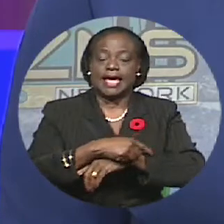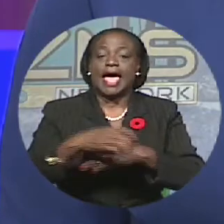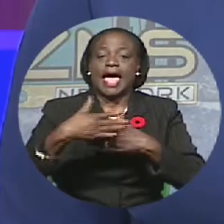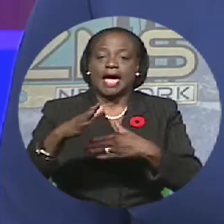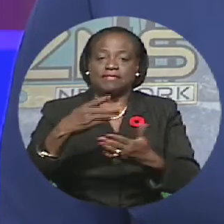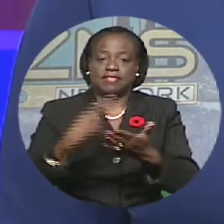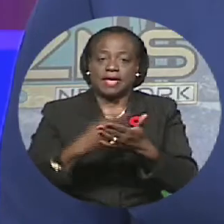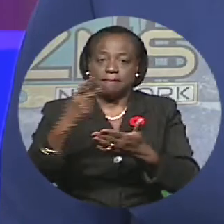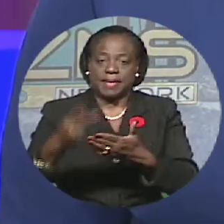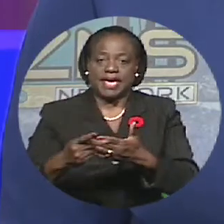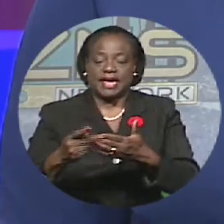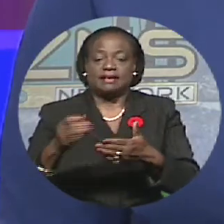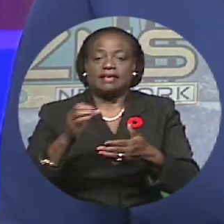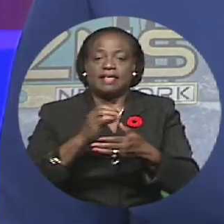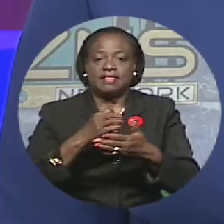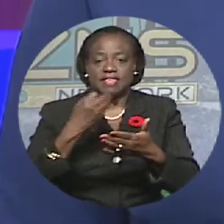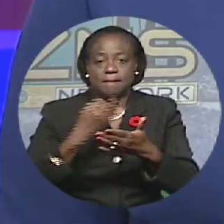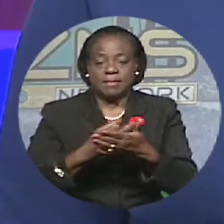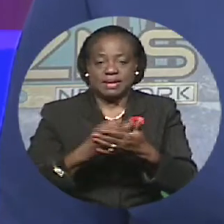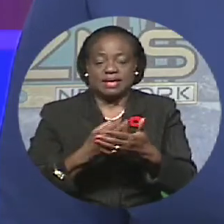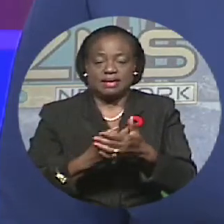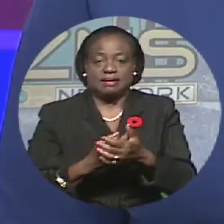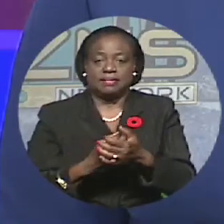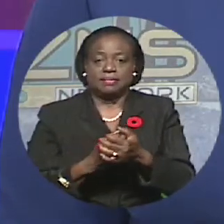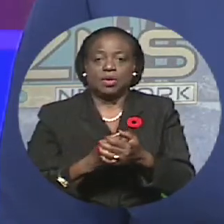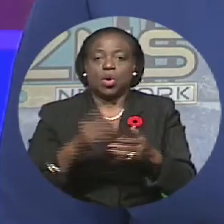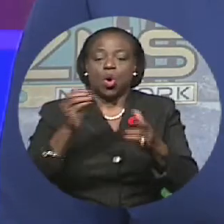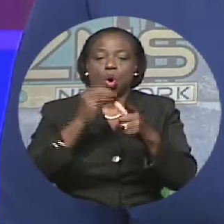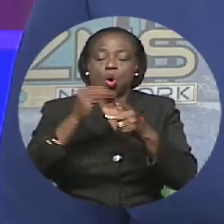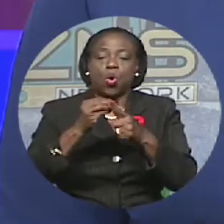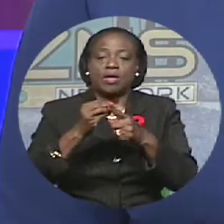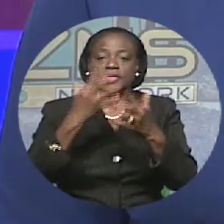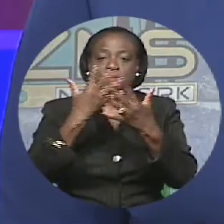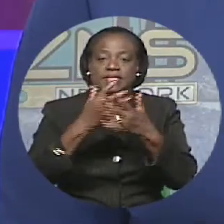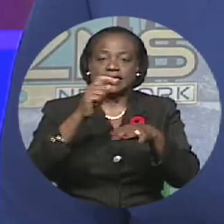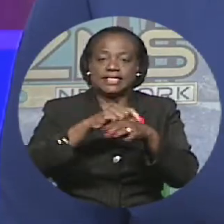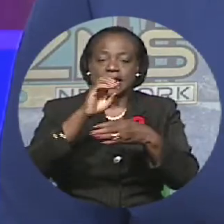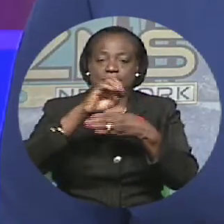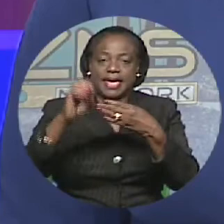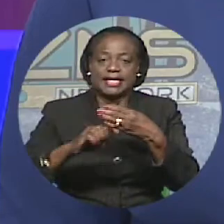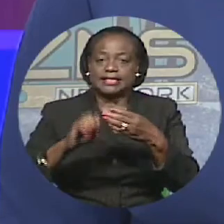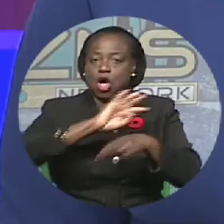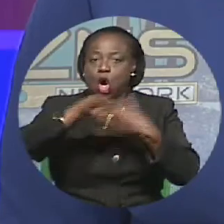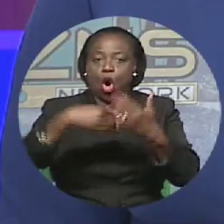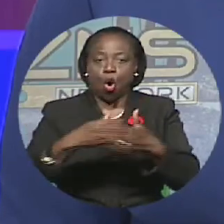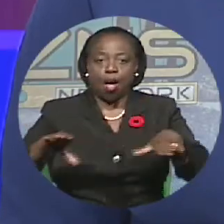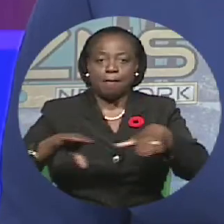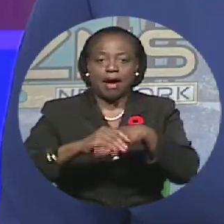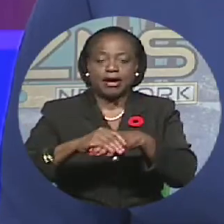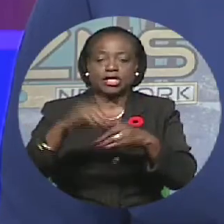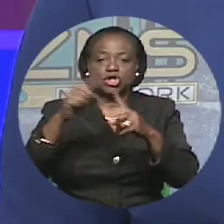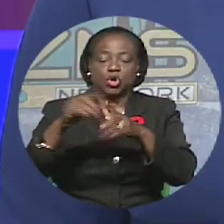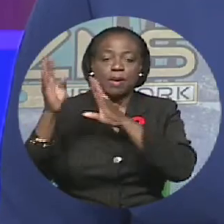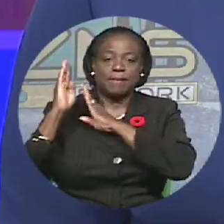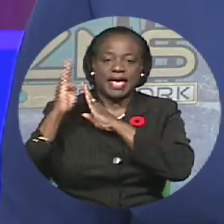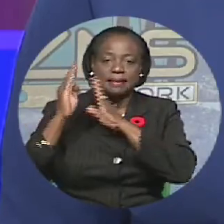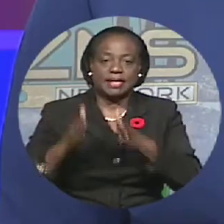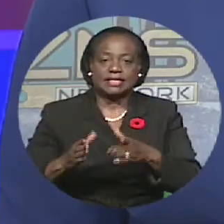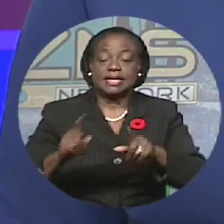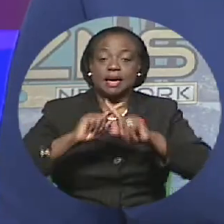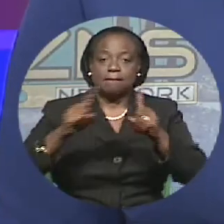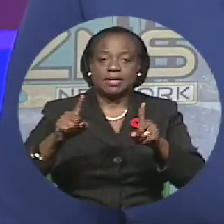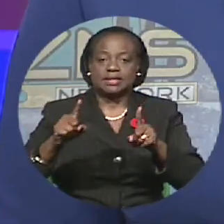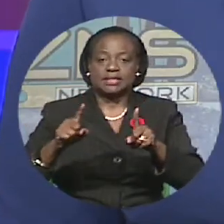or their prison time ends. Now, all of the Dominican nationals are married to Bahamians. However, immigration officials will have the final say on